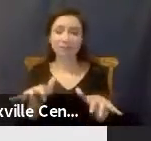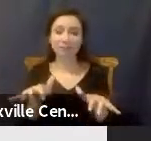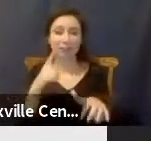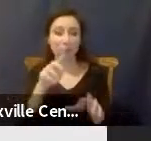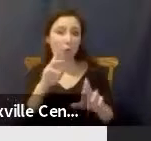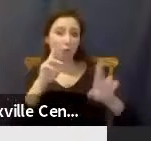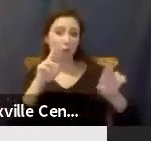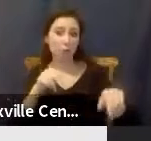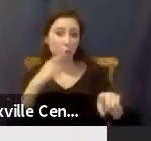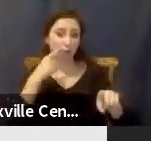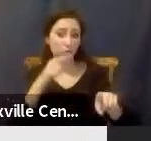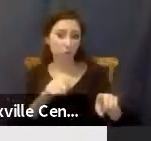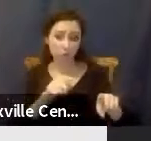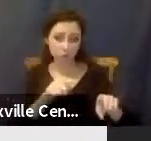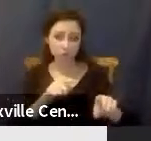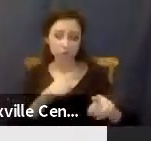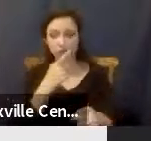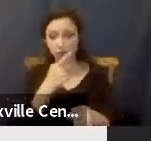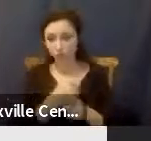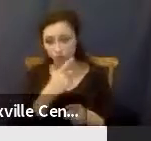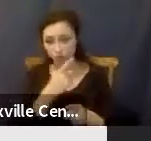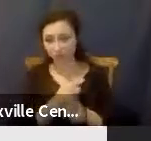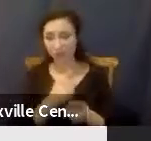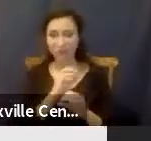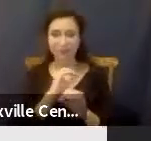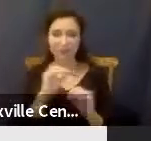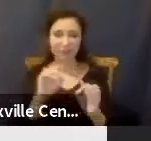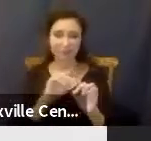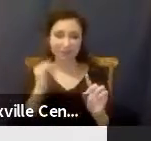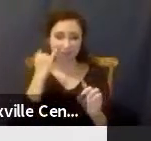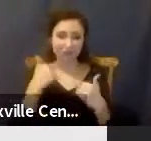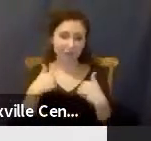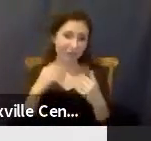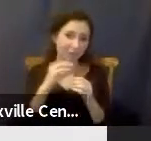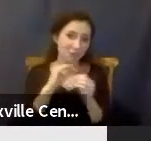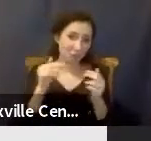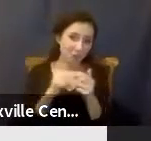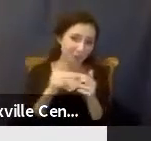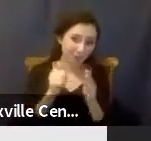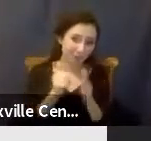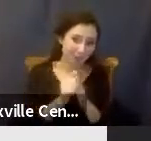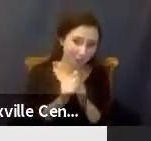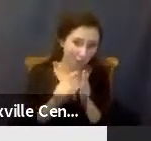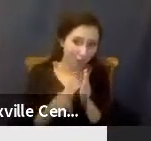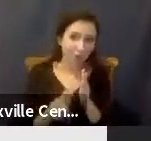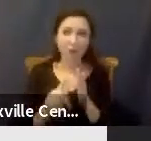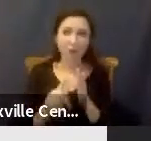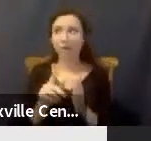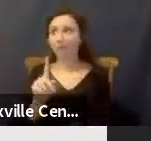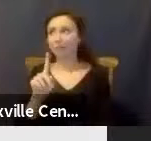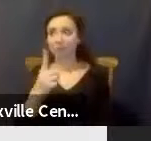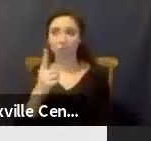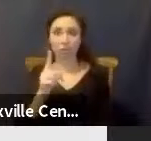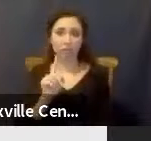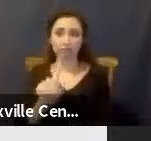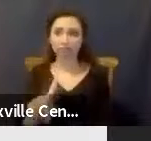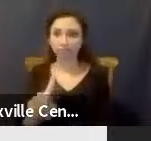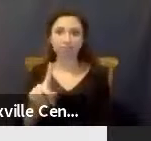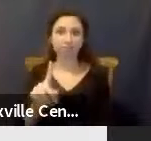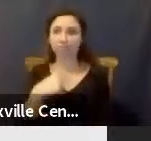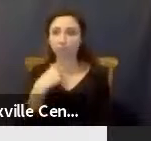report to you. It'd be no different as if he had no slides at all and just came to you and verbally